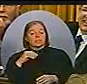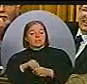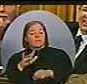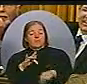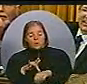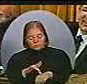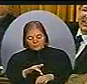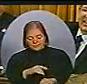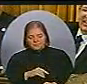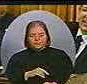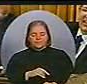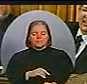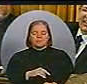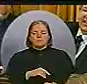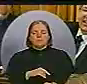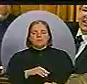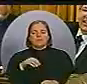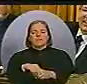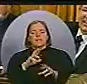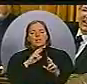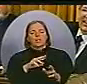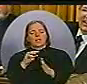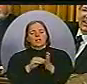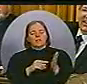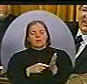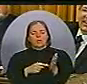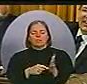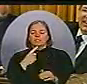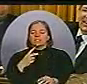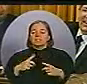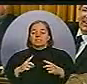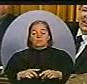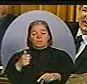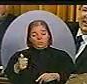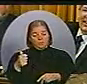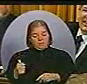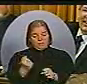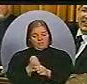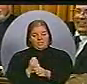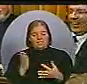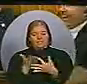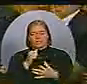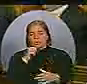Parliament in the electoral redistribution process. Mr. Speaker, it's clear that Charlie's no angel.